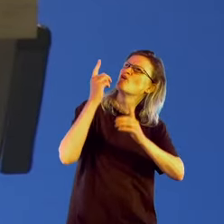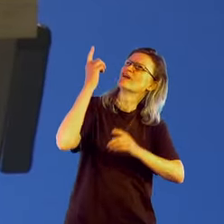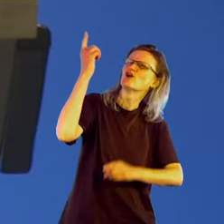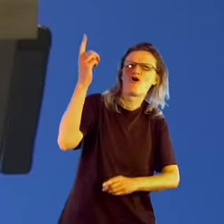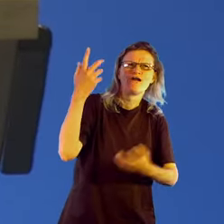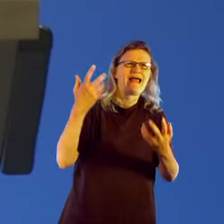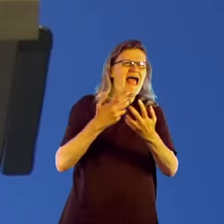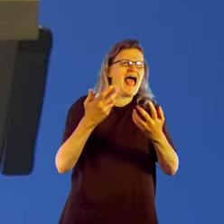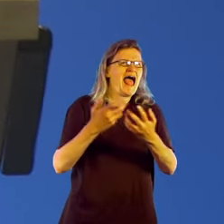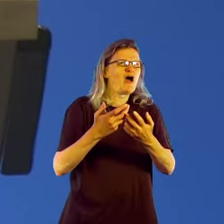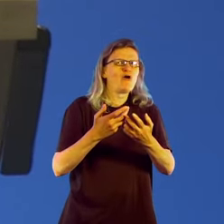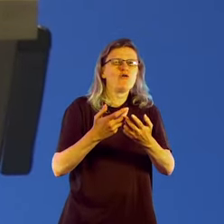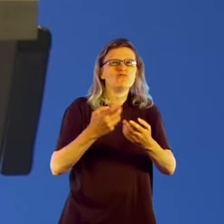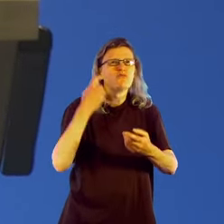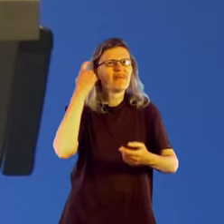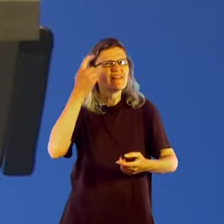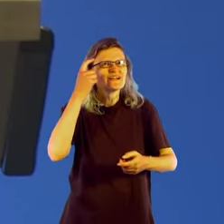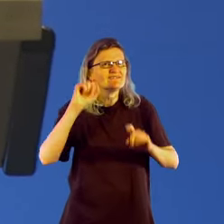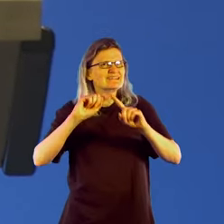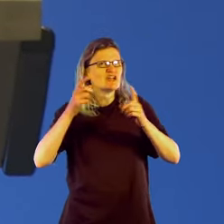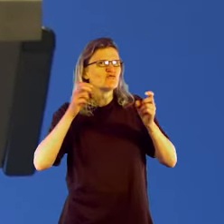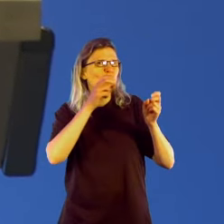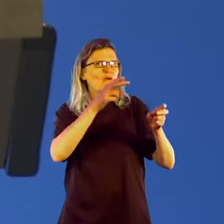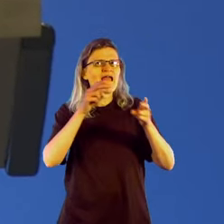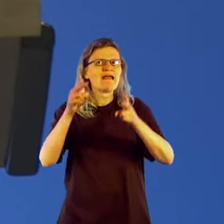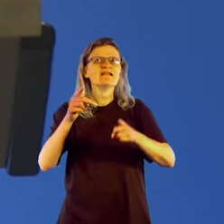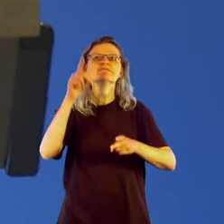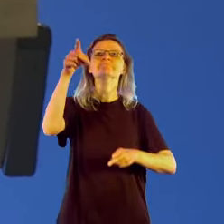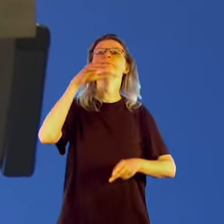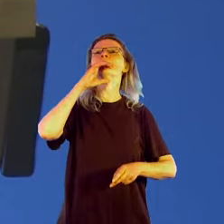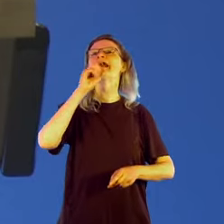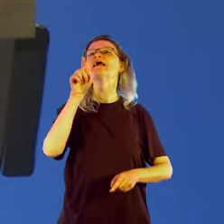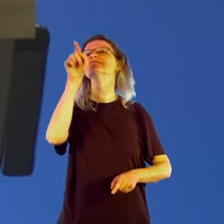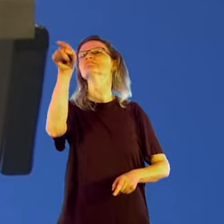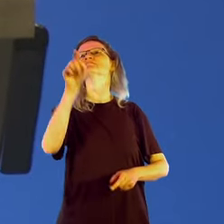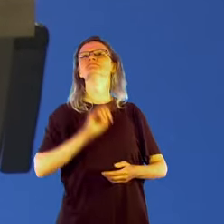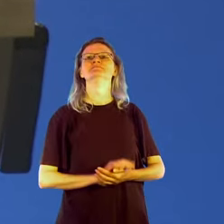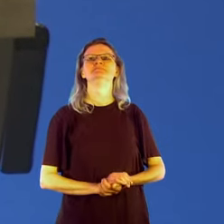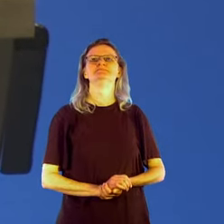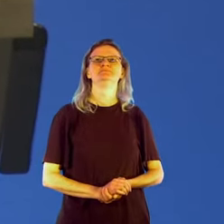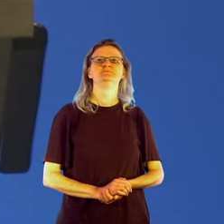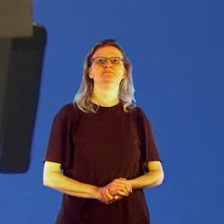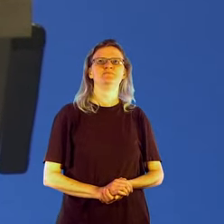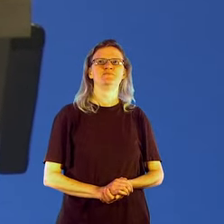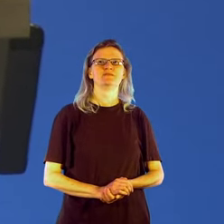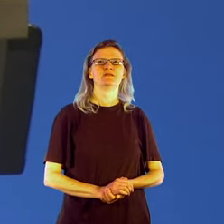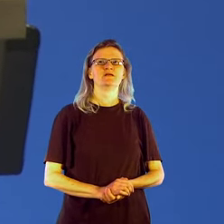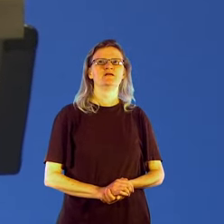think of any ways in which that could be the case? Yeah, right next to the microphone, perfect.